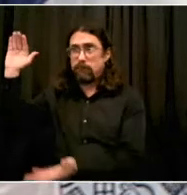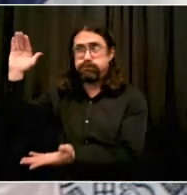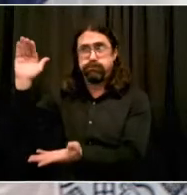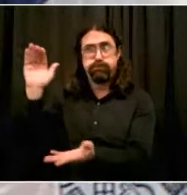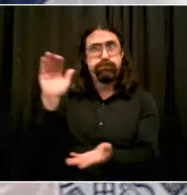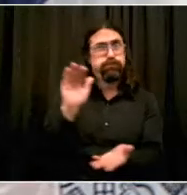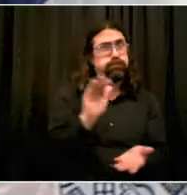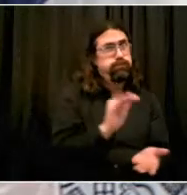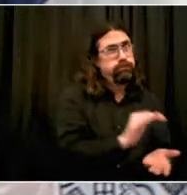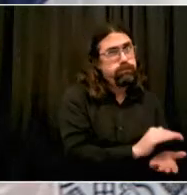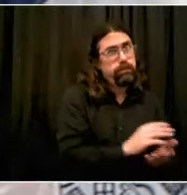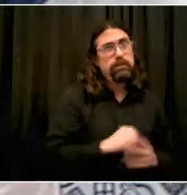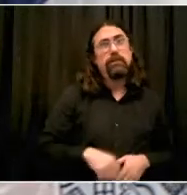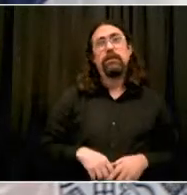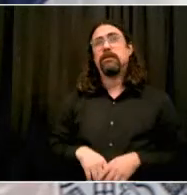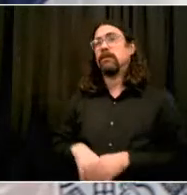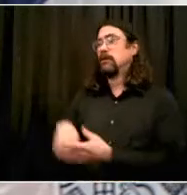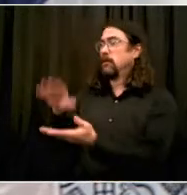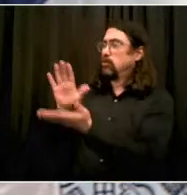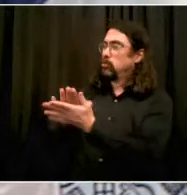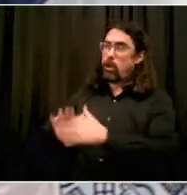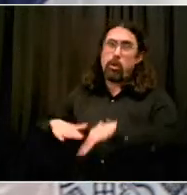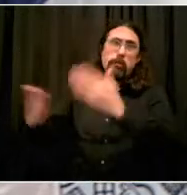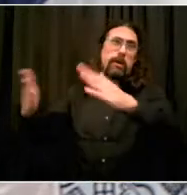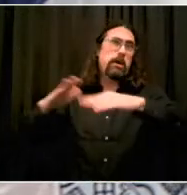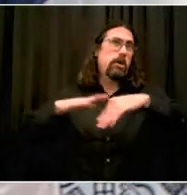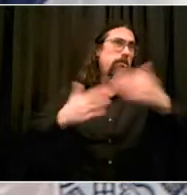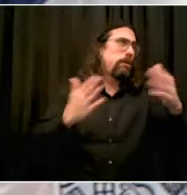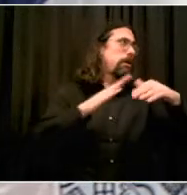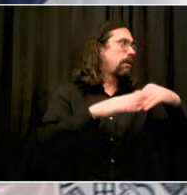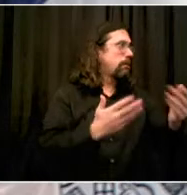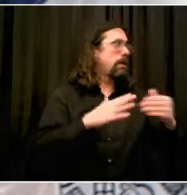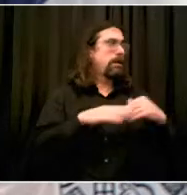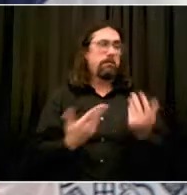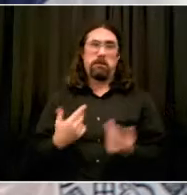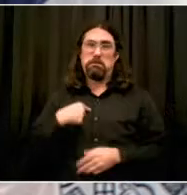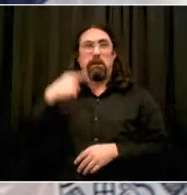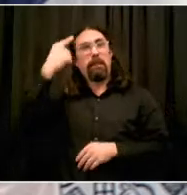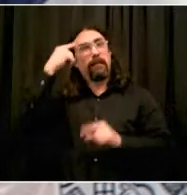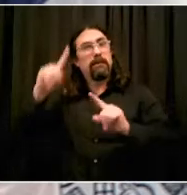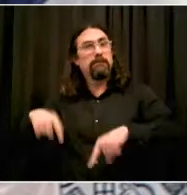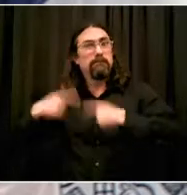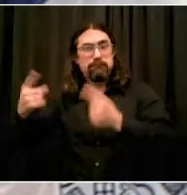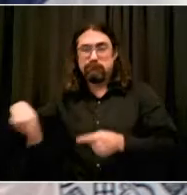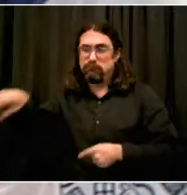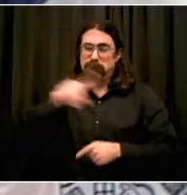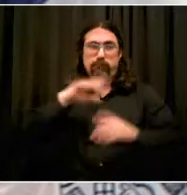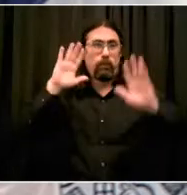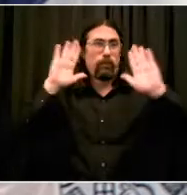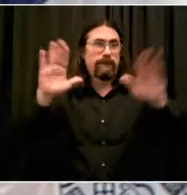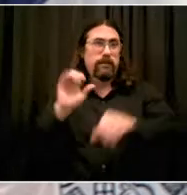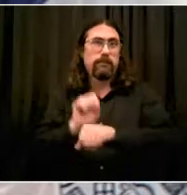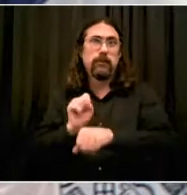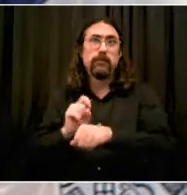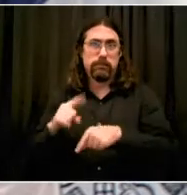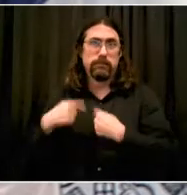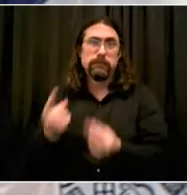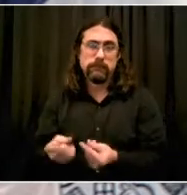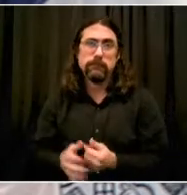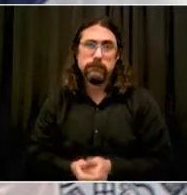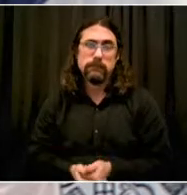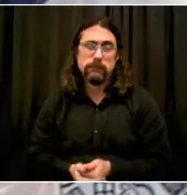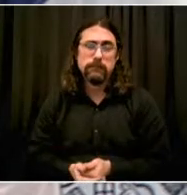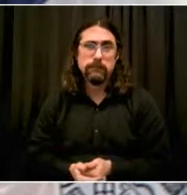And of course, we've all felt some pain that the last thing we wanted to see is the schools close.